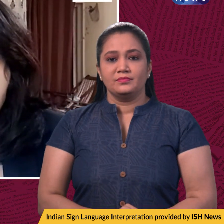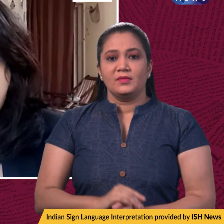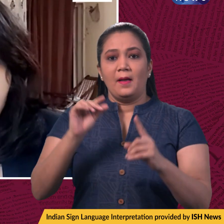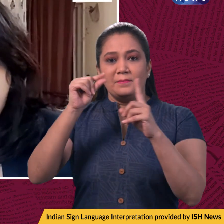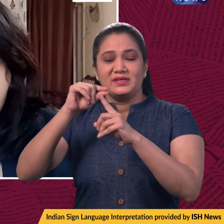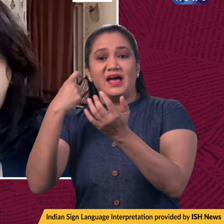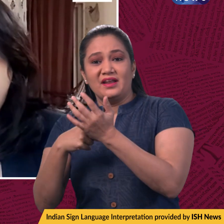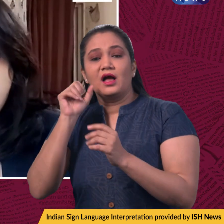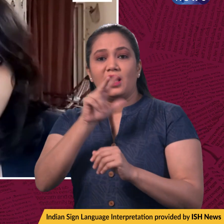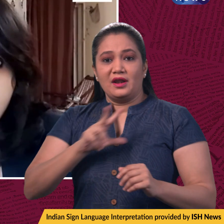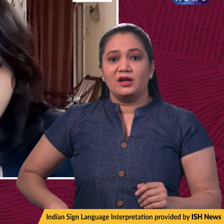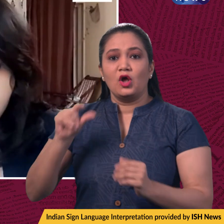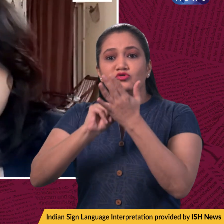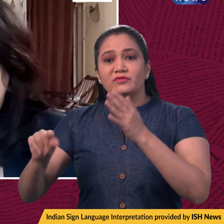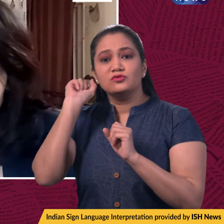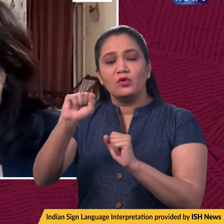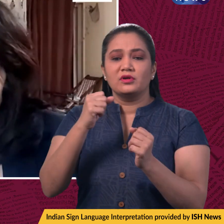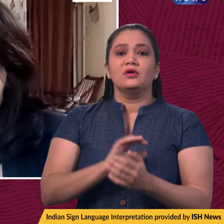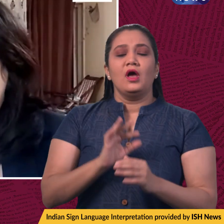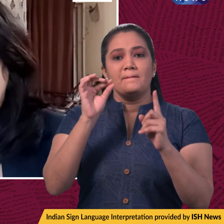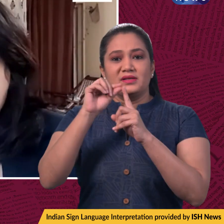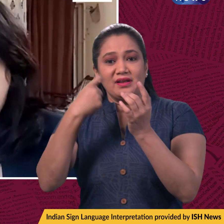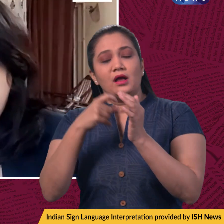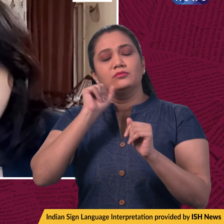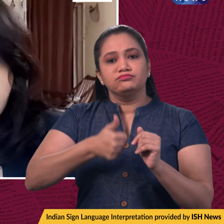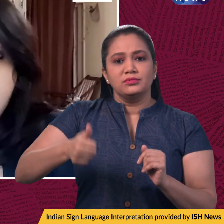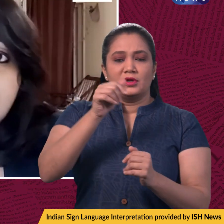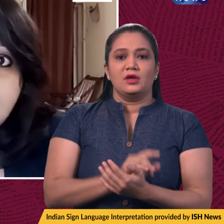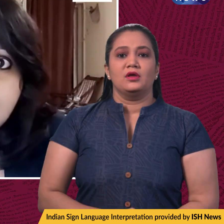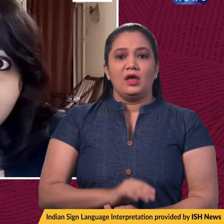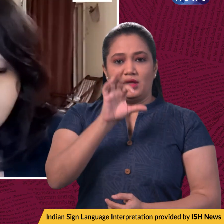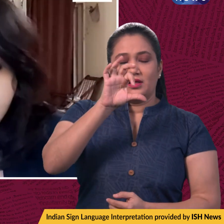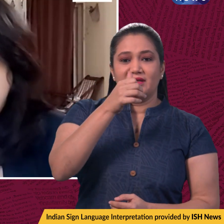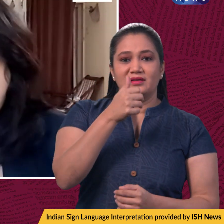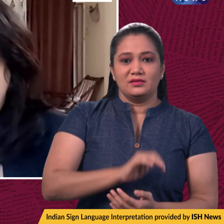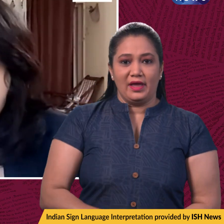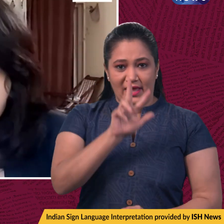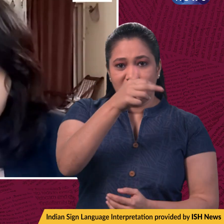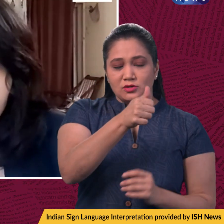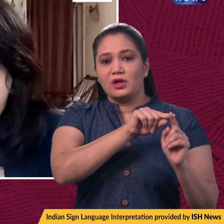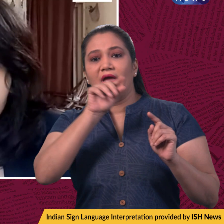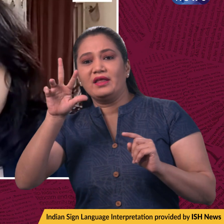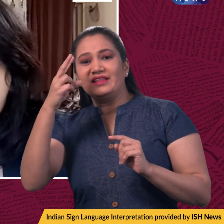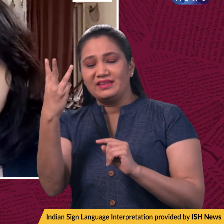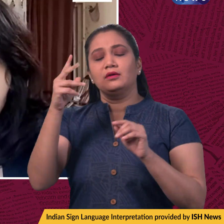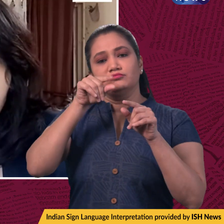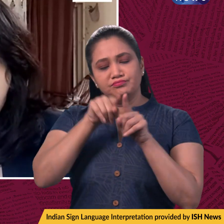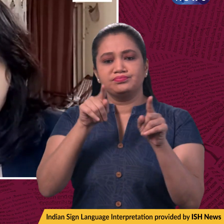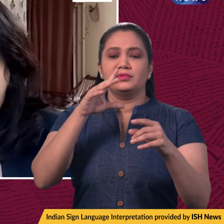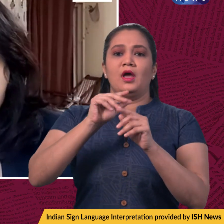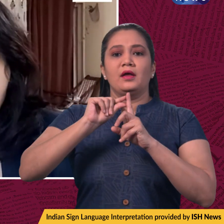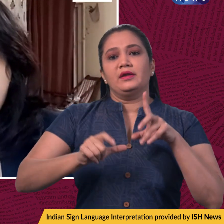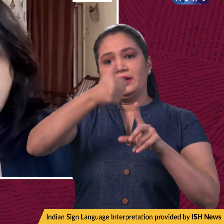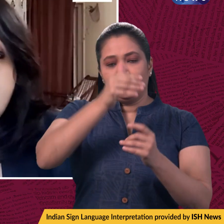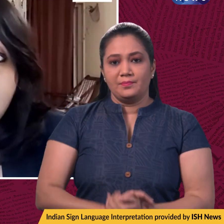of Prasaranga of the Karnataka University from 1956 to 1983. He was also honored with the Sahitya